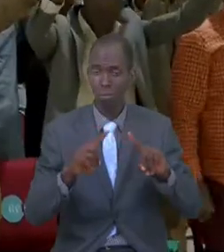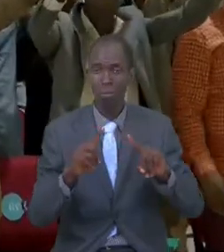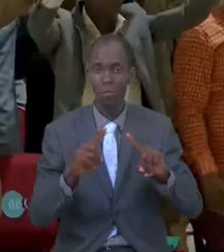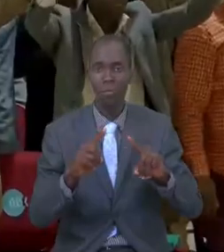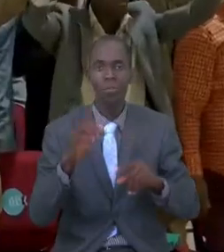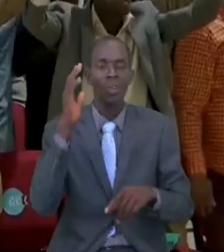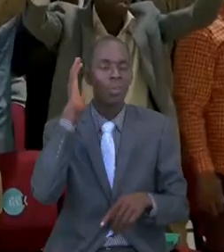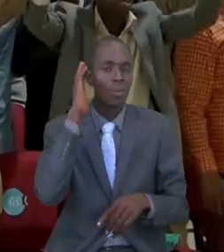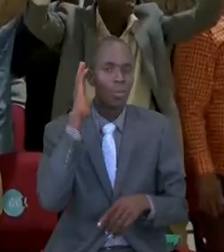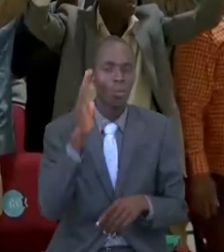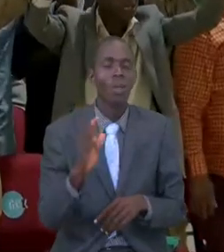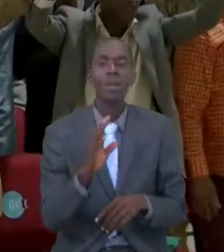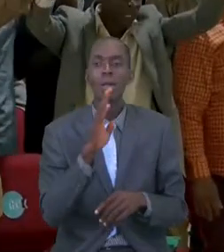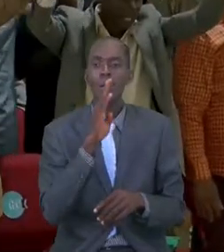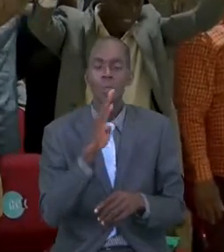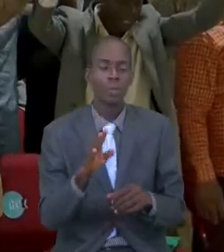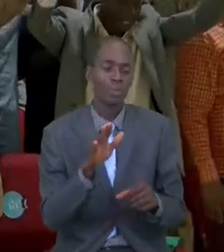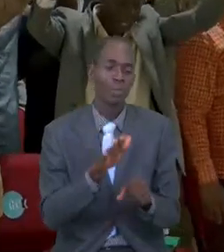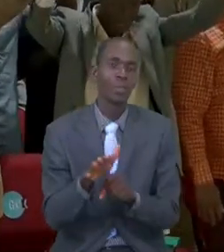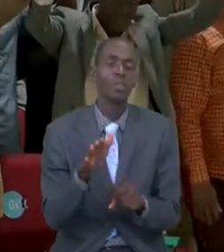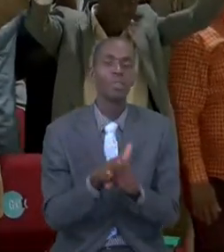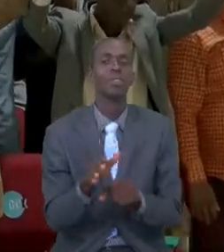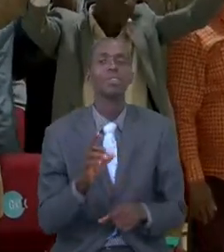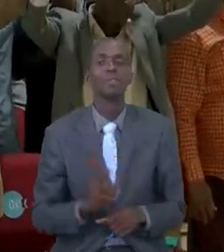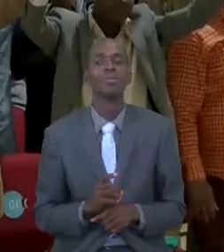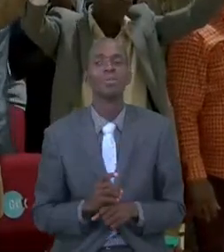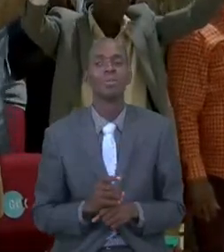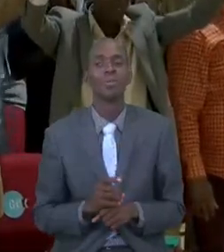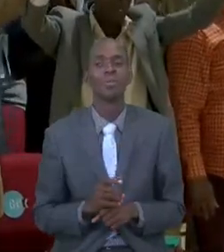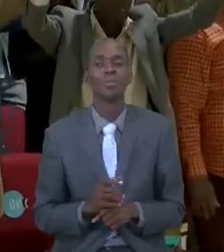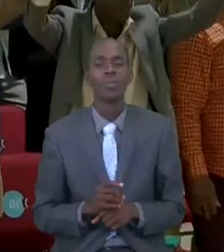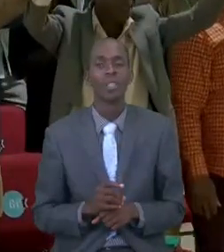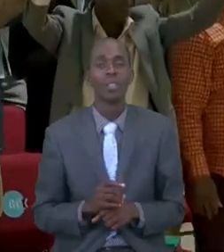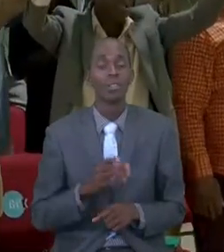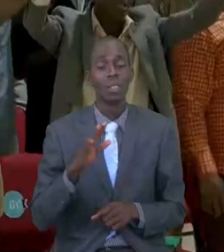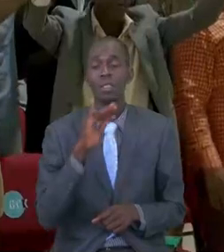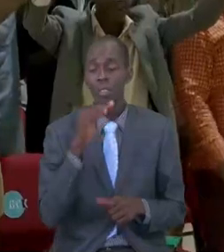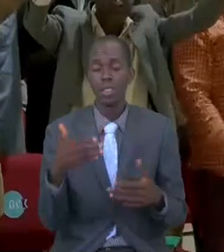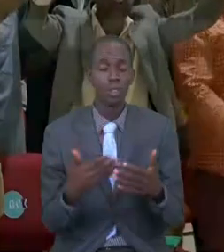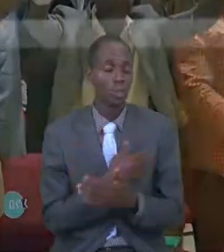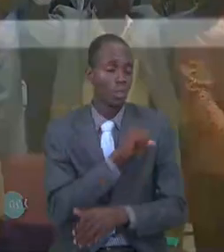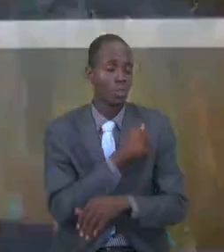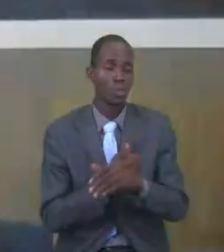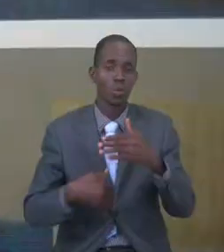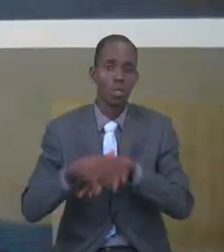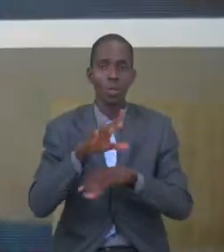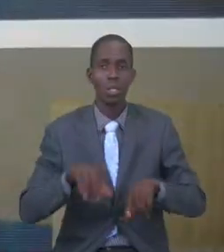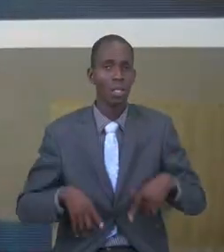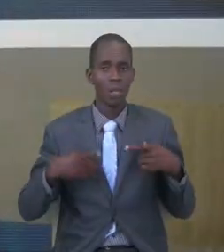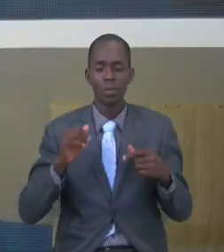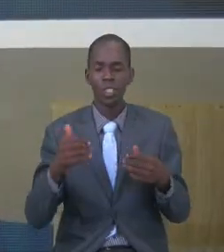will be fulfilled. There's a new authority over your life, a